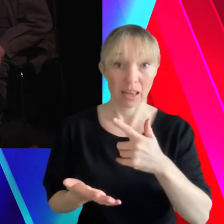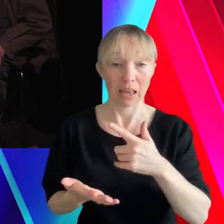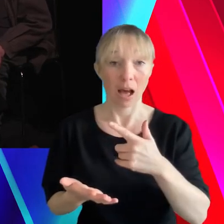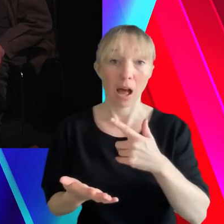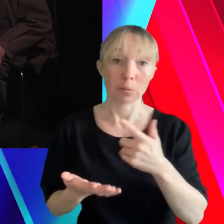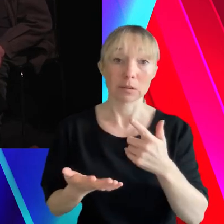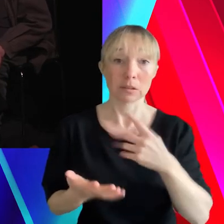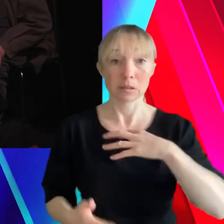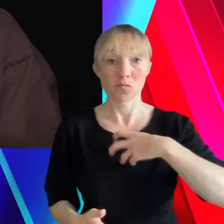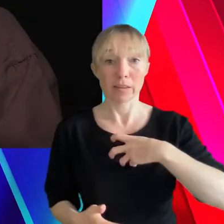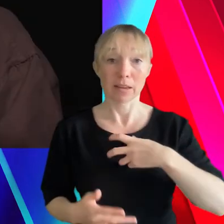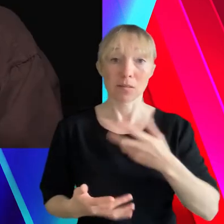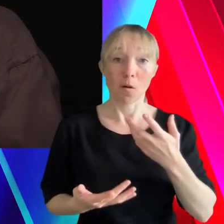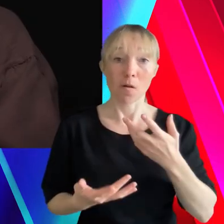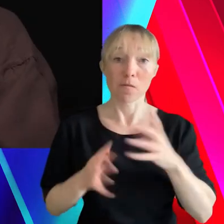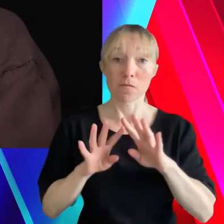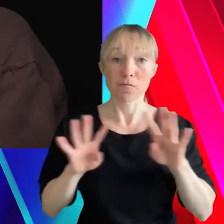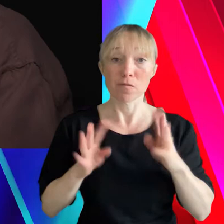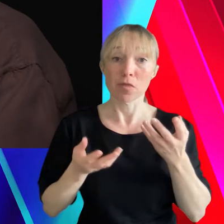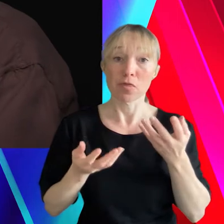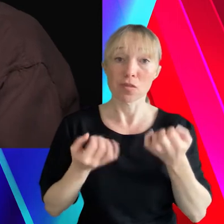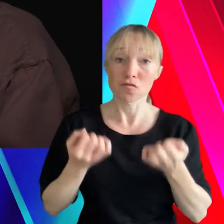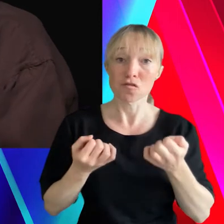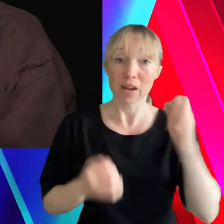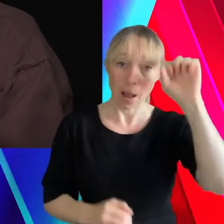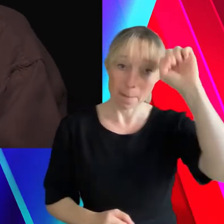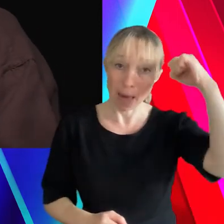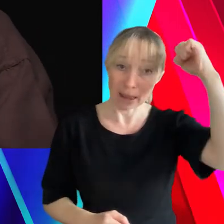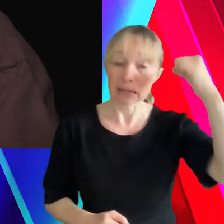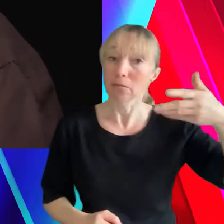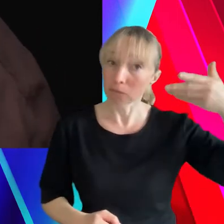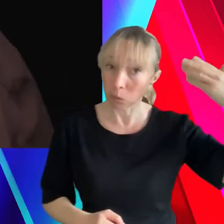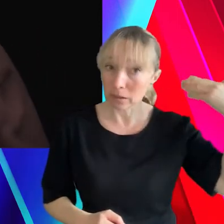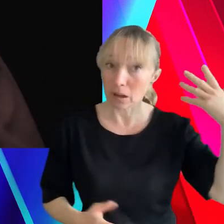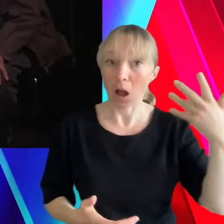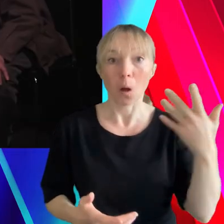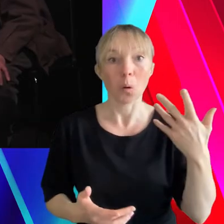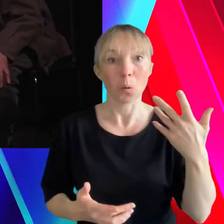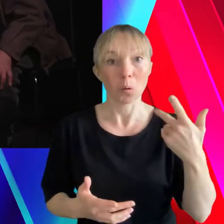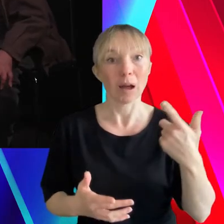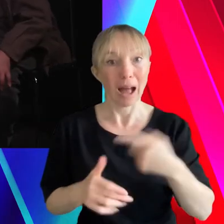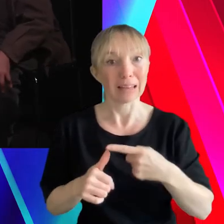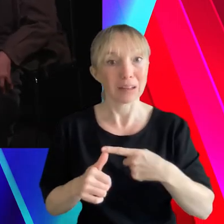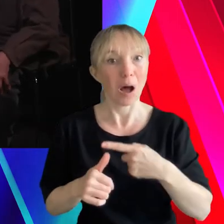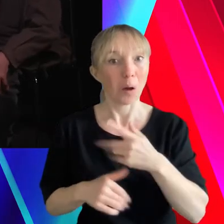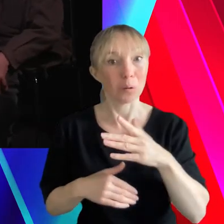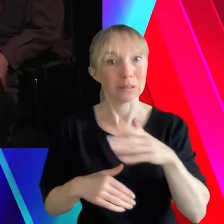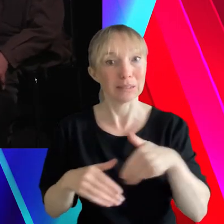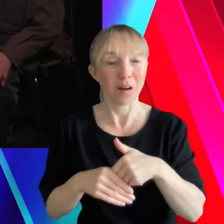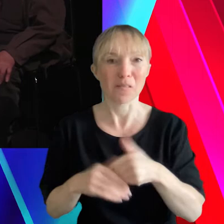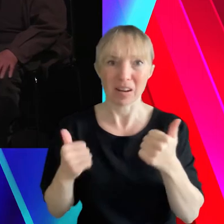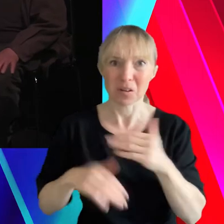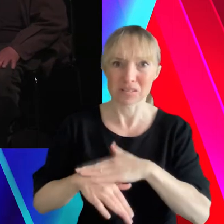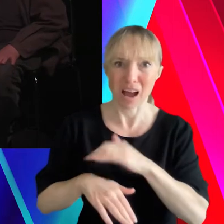president of the jury at Berlin some years ago, and Asghar was on the jury, and we had a really good time. Yeah, it was very good, very fun